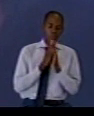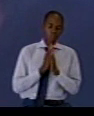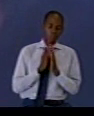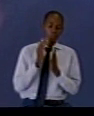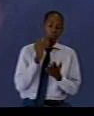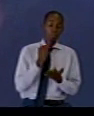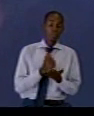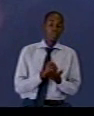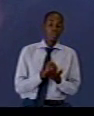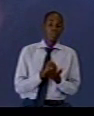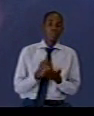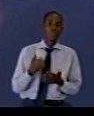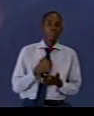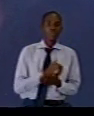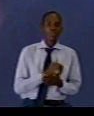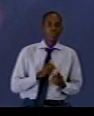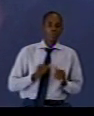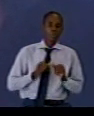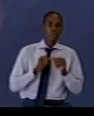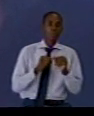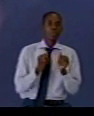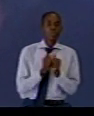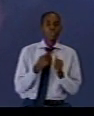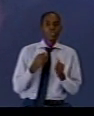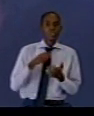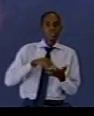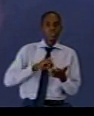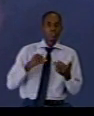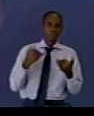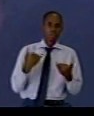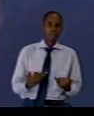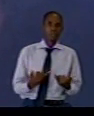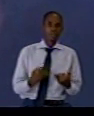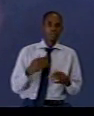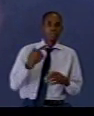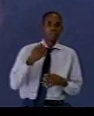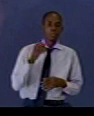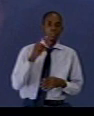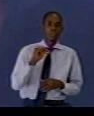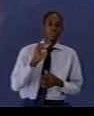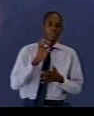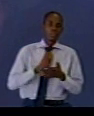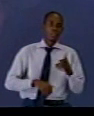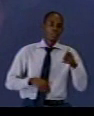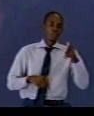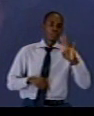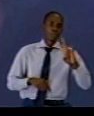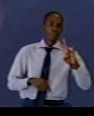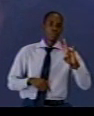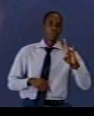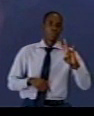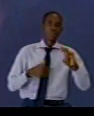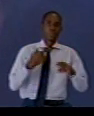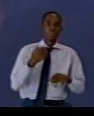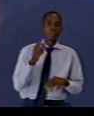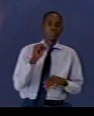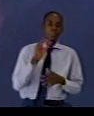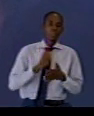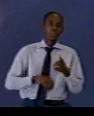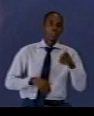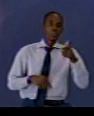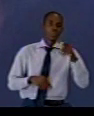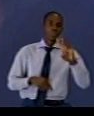pray. We'll continue with the reading now. Genesis chapter 27. Genesis